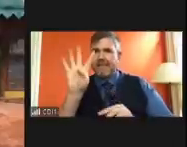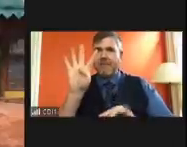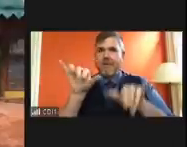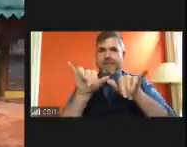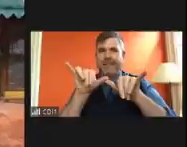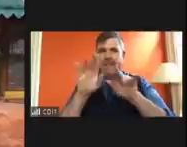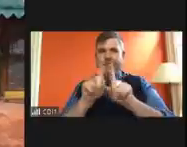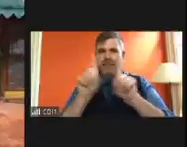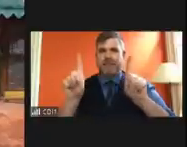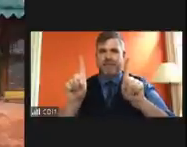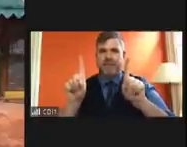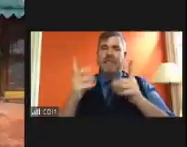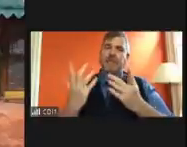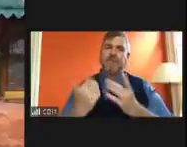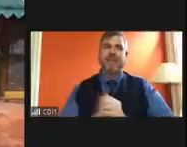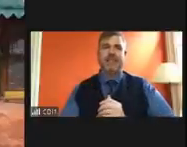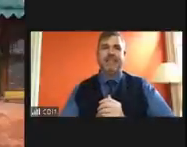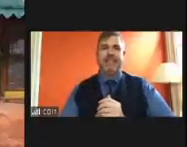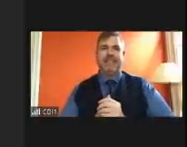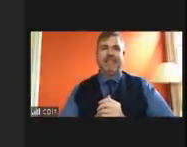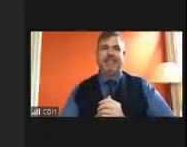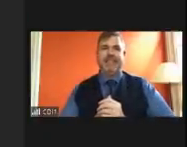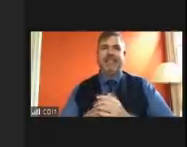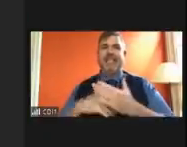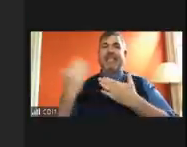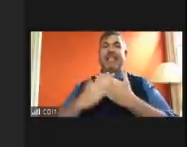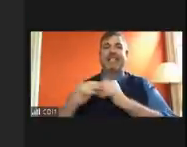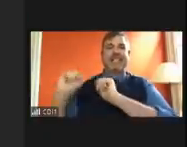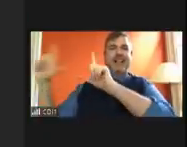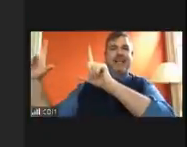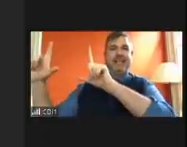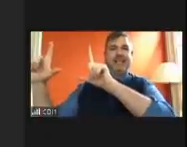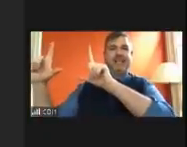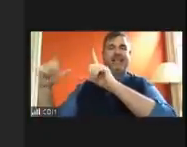Okay, well then let's go to the next slide already.